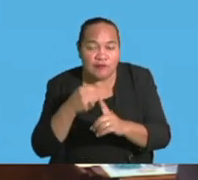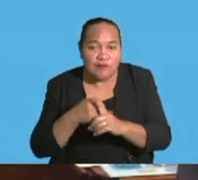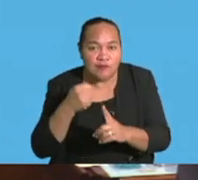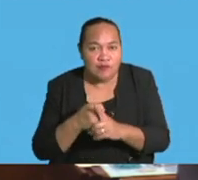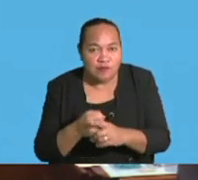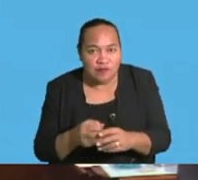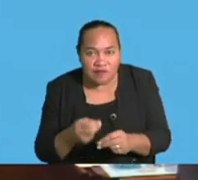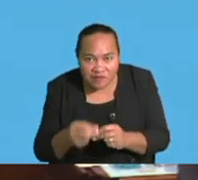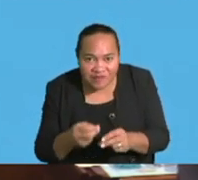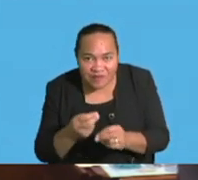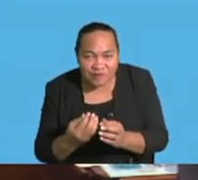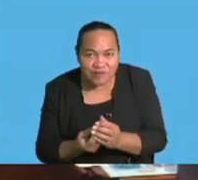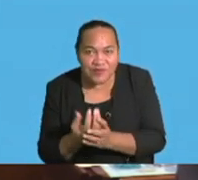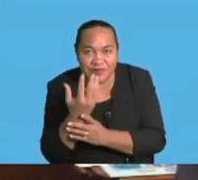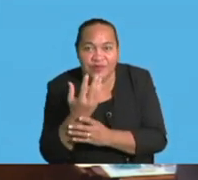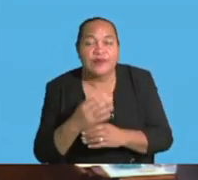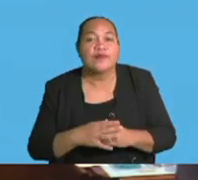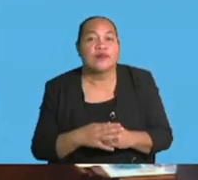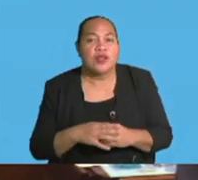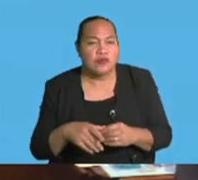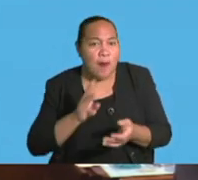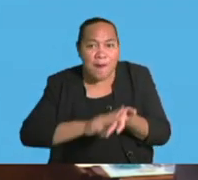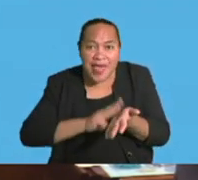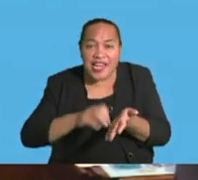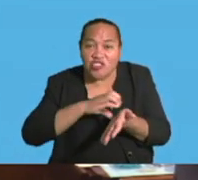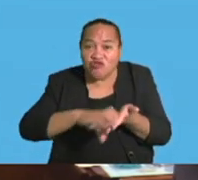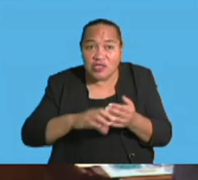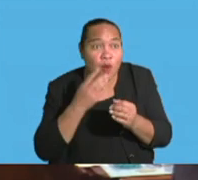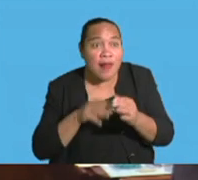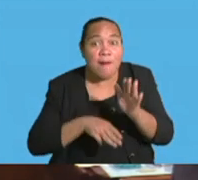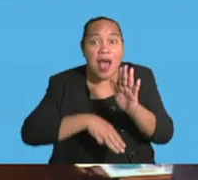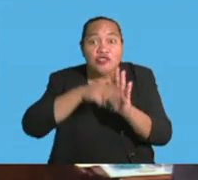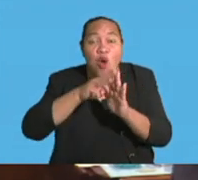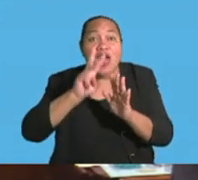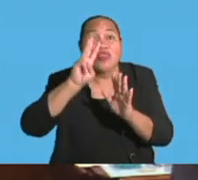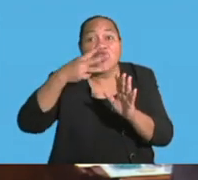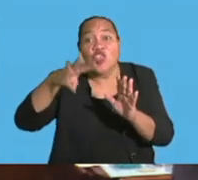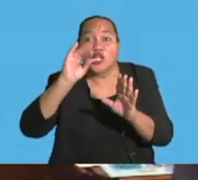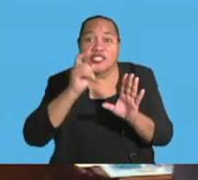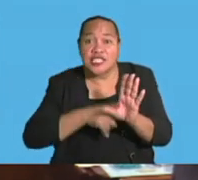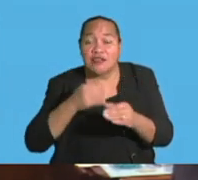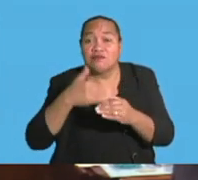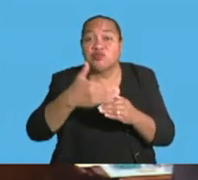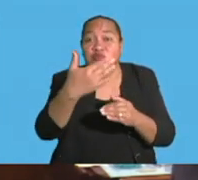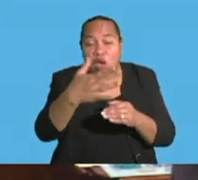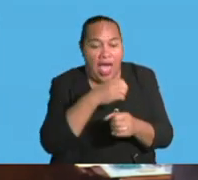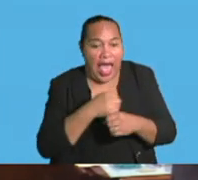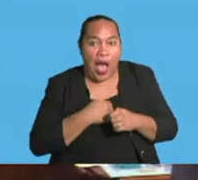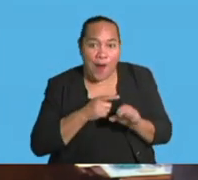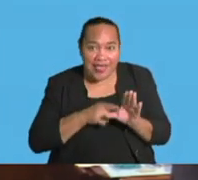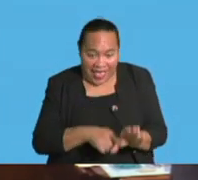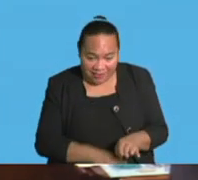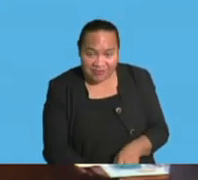seedlings. Importantly, when these millions of trees mature in the next 3 decades, it is our young Fijians who